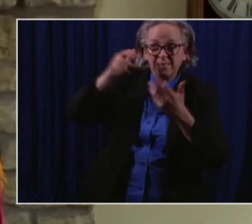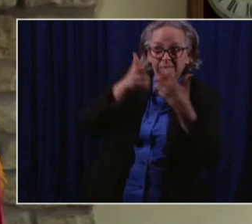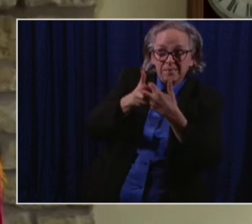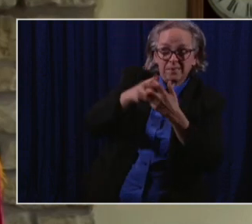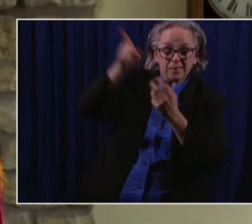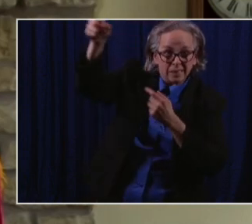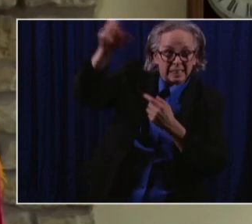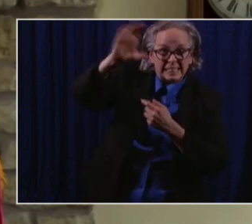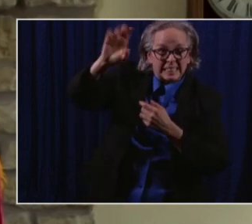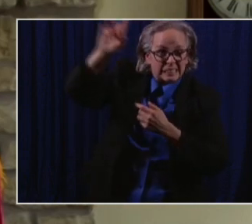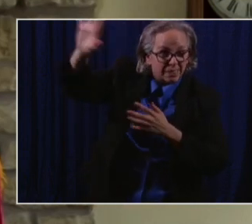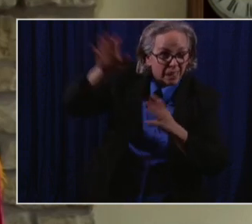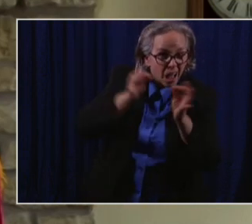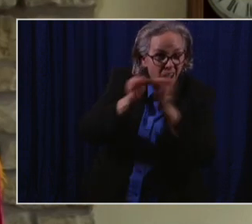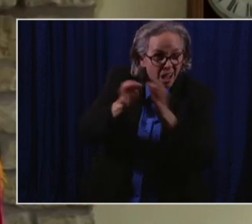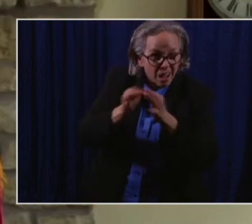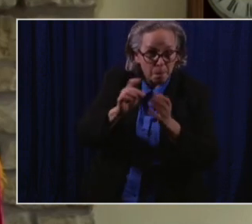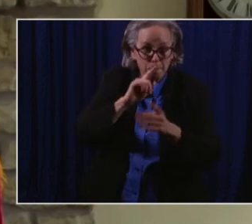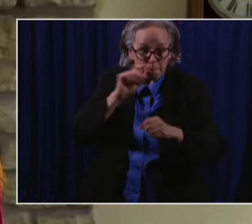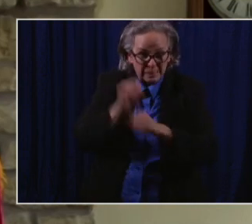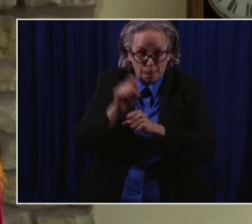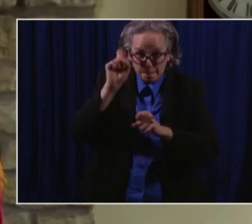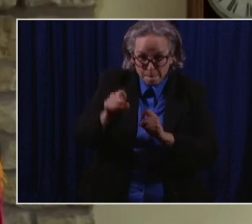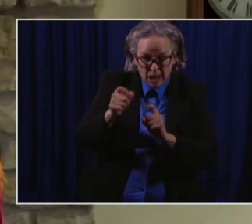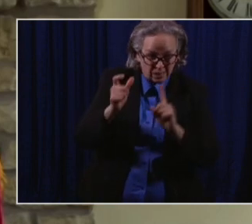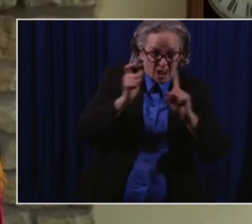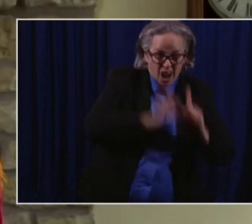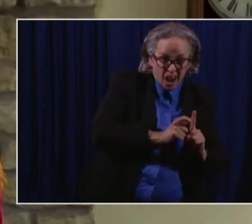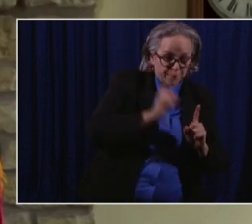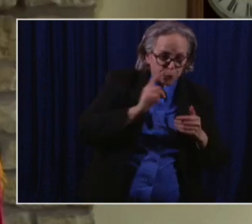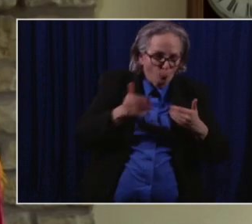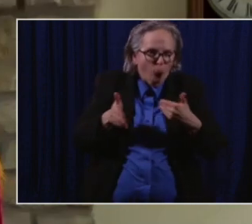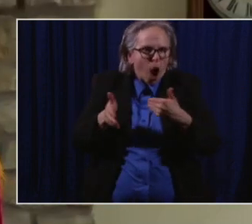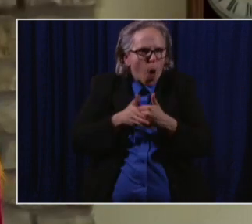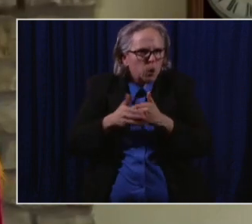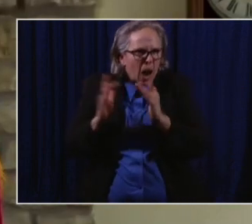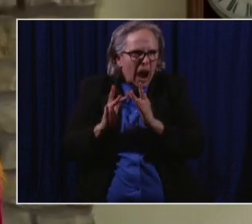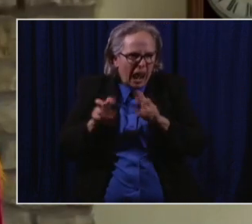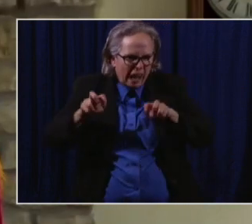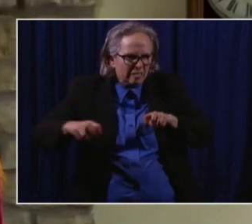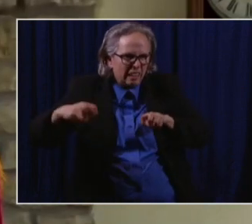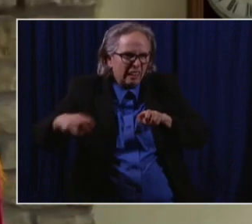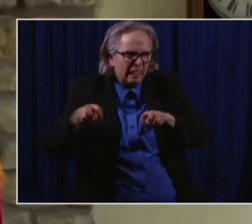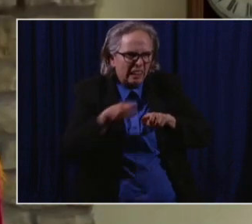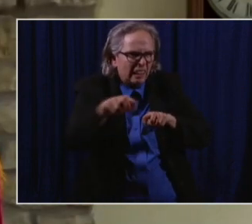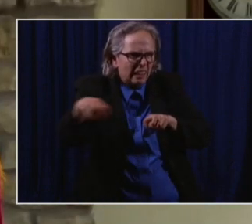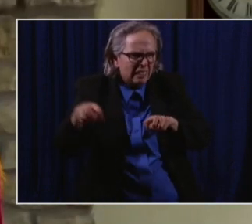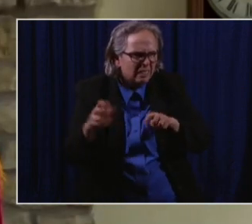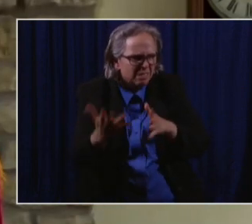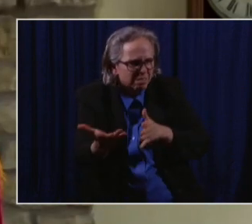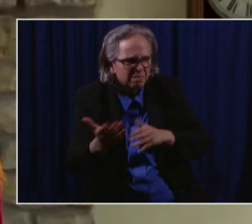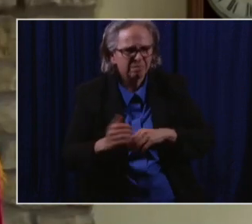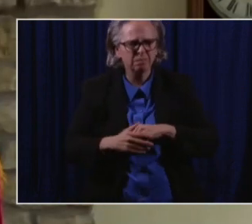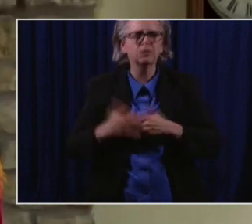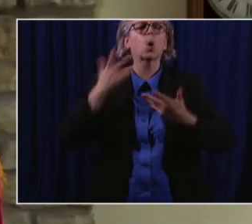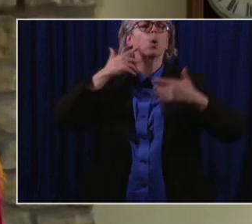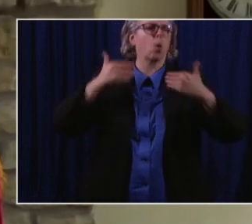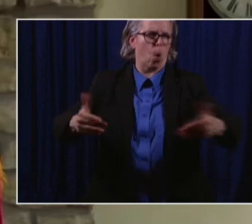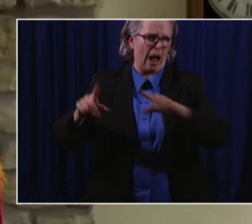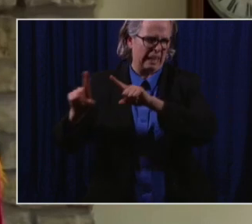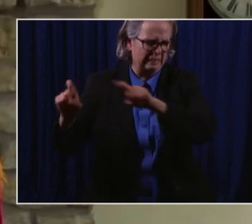very frequent strip tests, these new strip tests. So again, we'll have more details in the